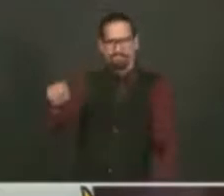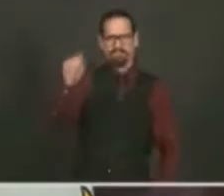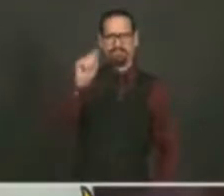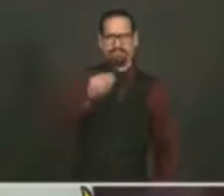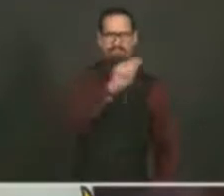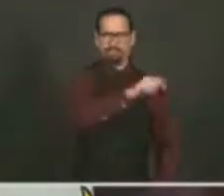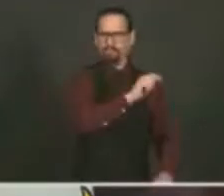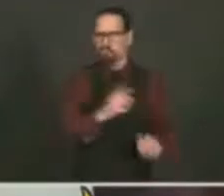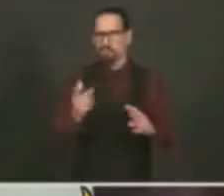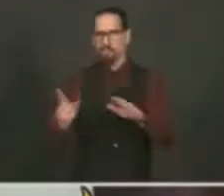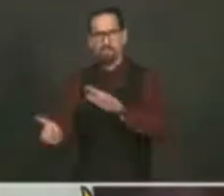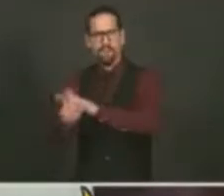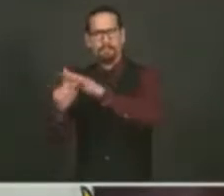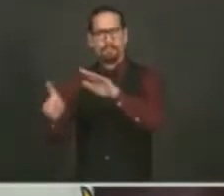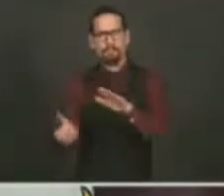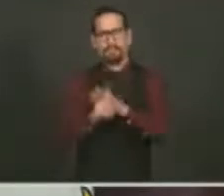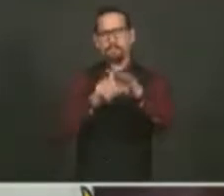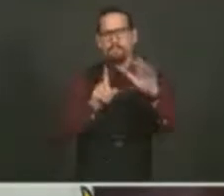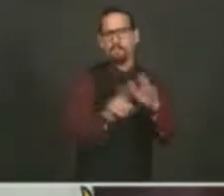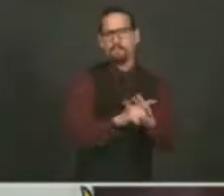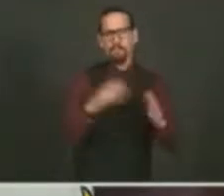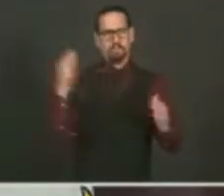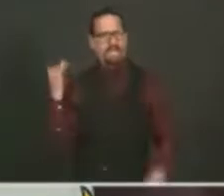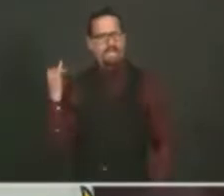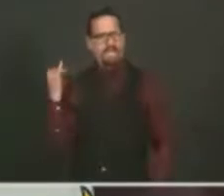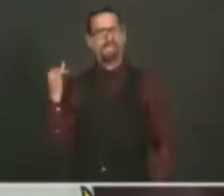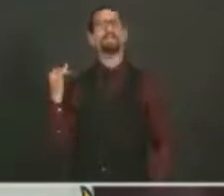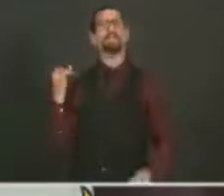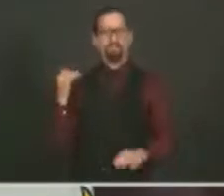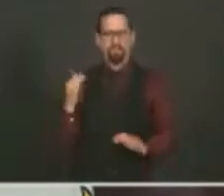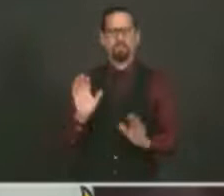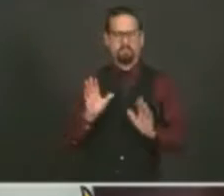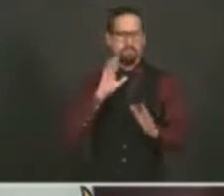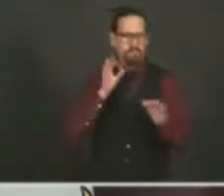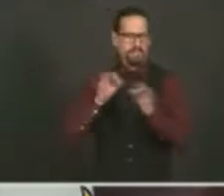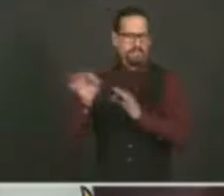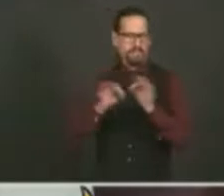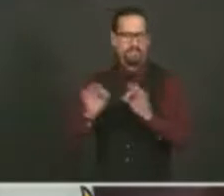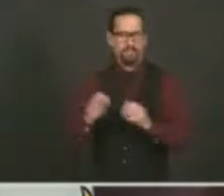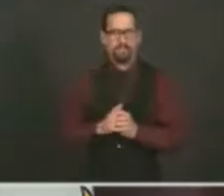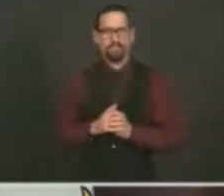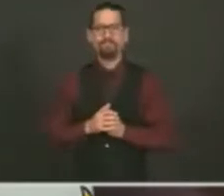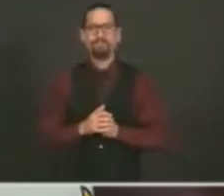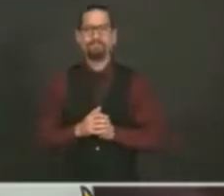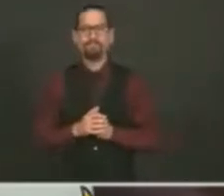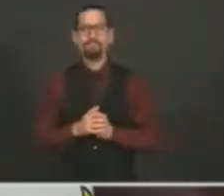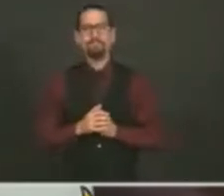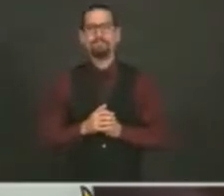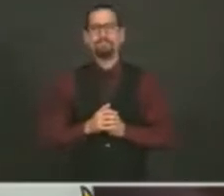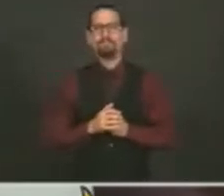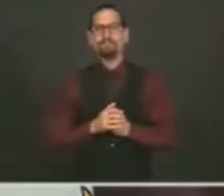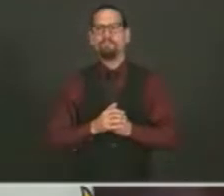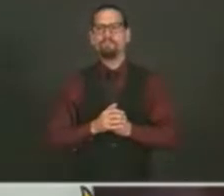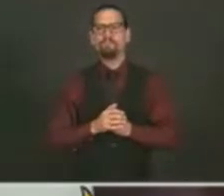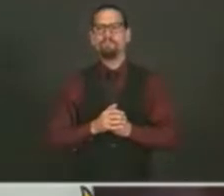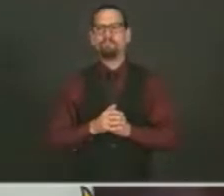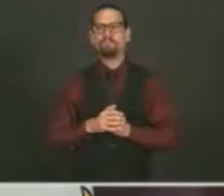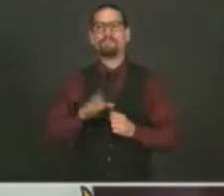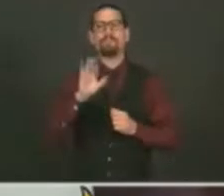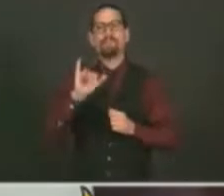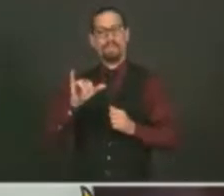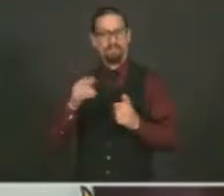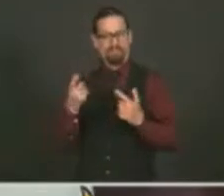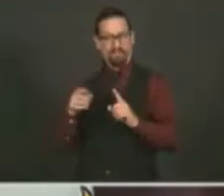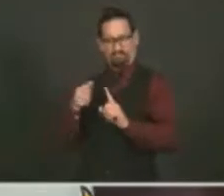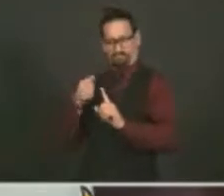for us? And what are we going to do about it? The bottom line is this. Let this be a wake-up call to us,